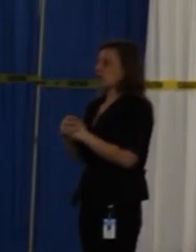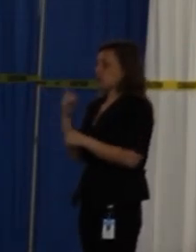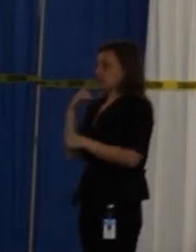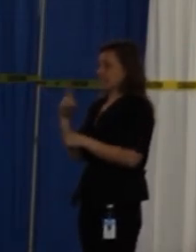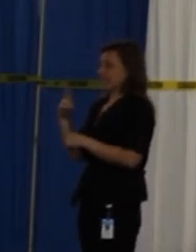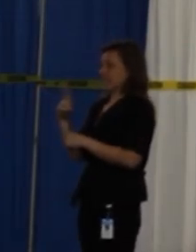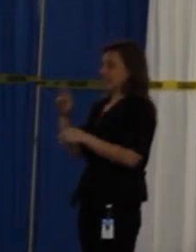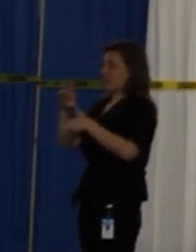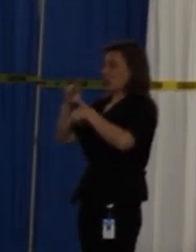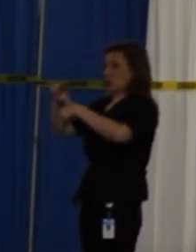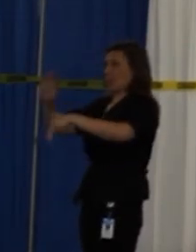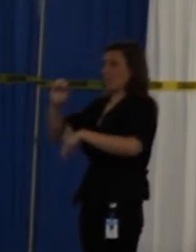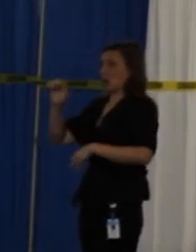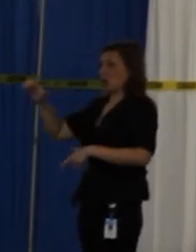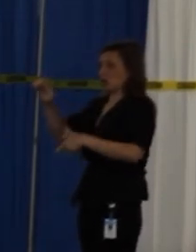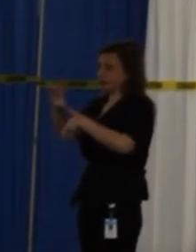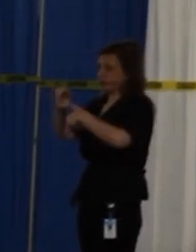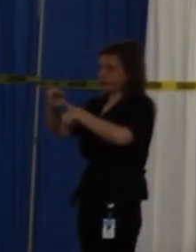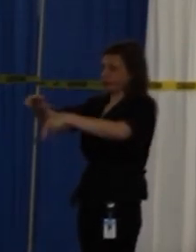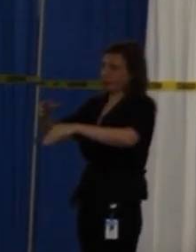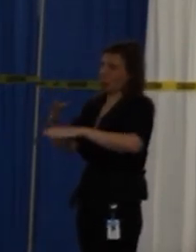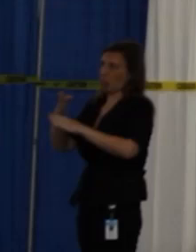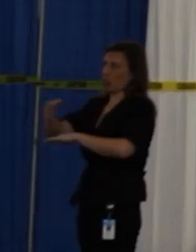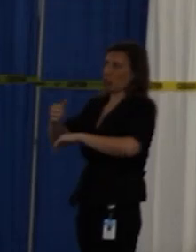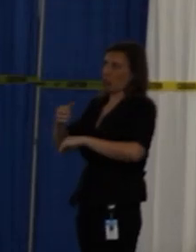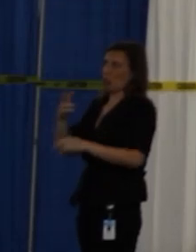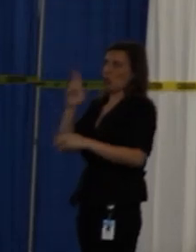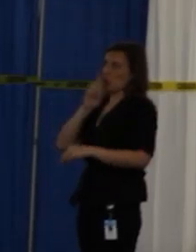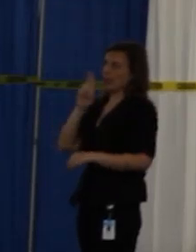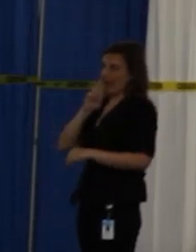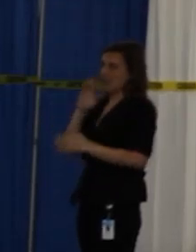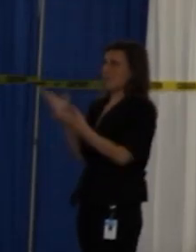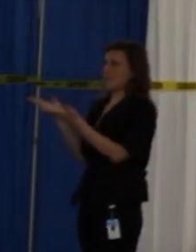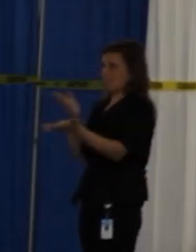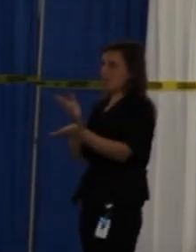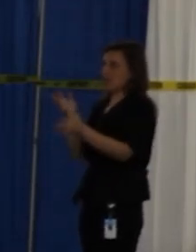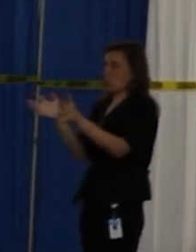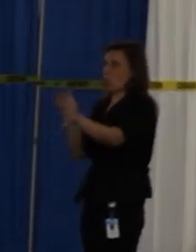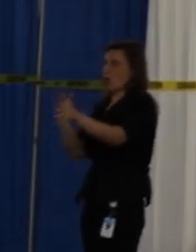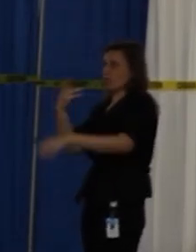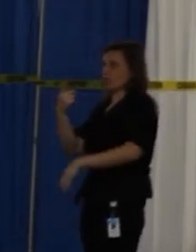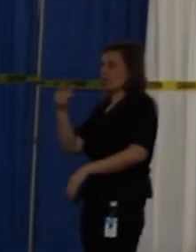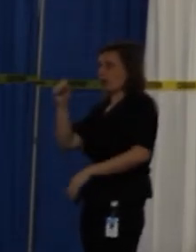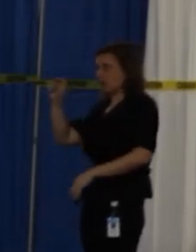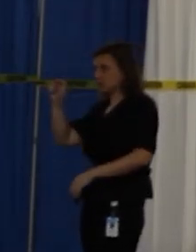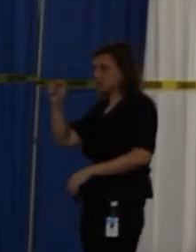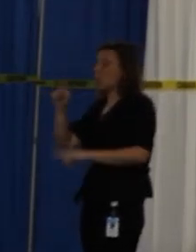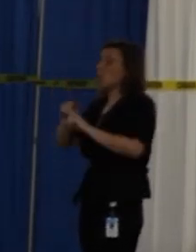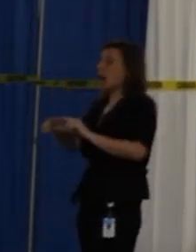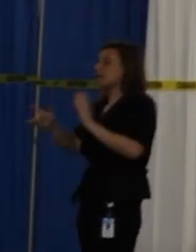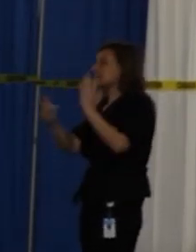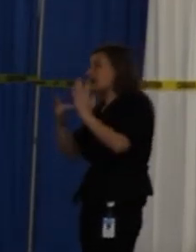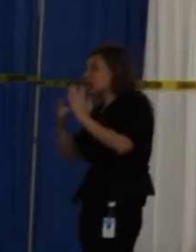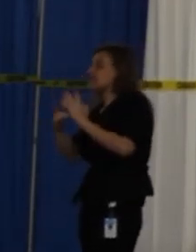tracking across Houston there, that northeast eyewall region is bringing those hurricane-force wind gusts. But technically, you're in a tropical storm because we're